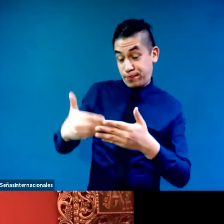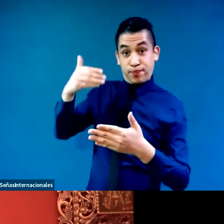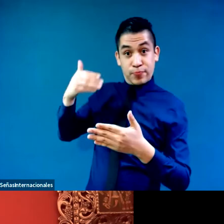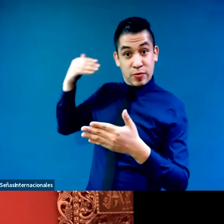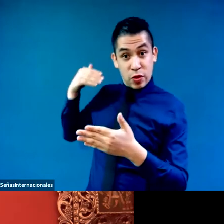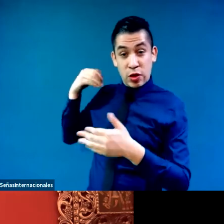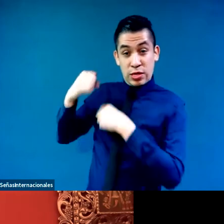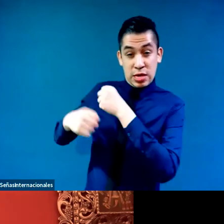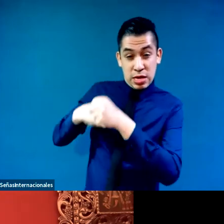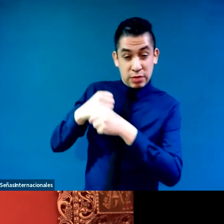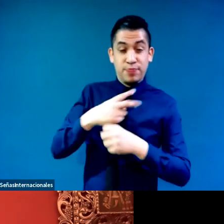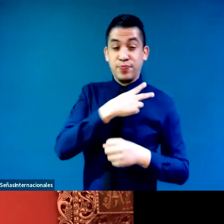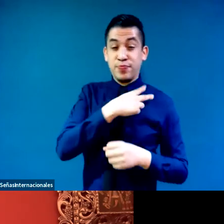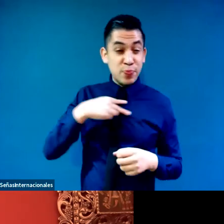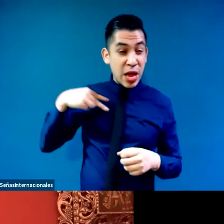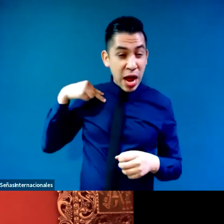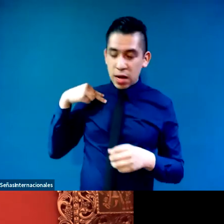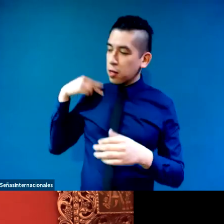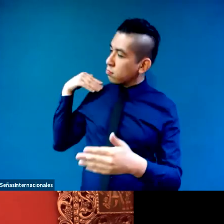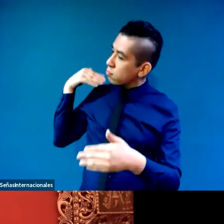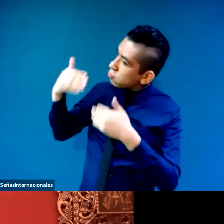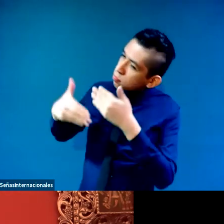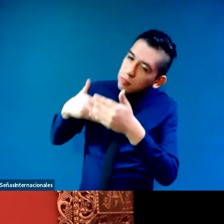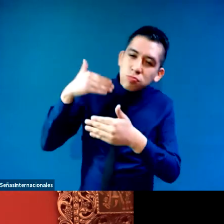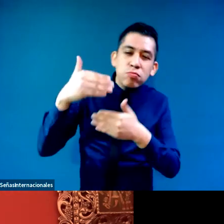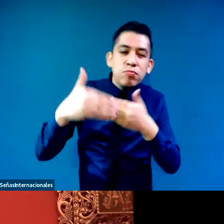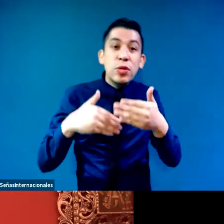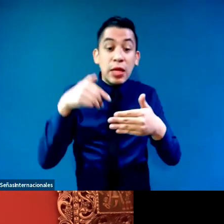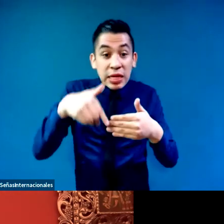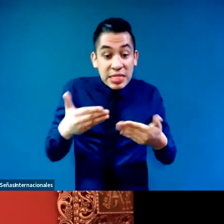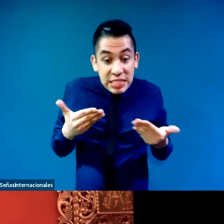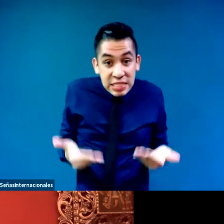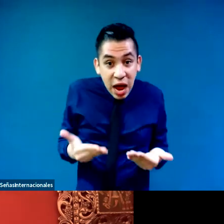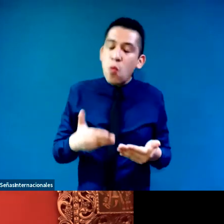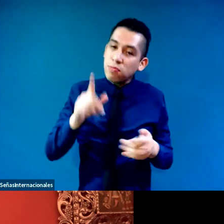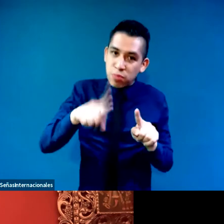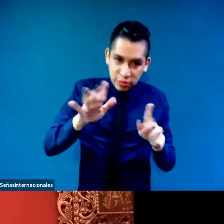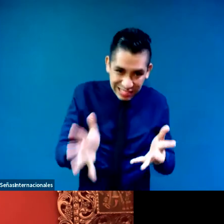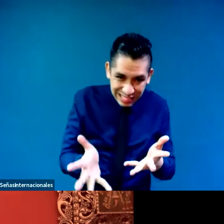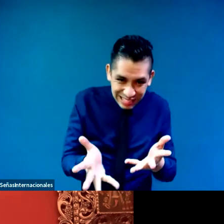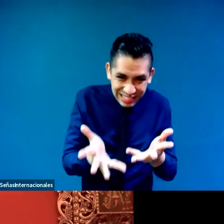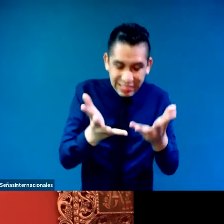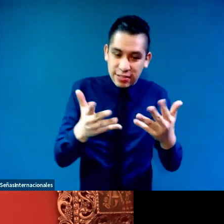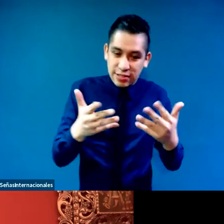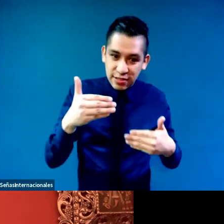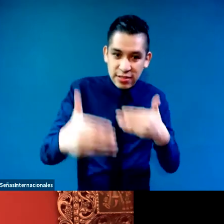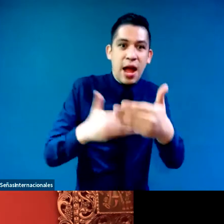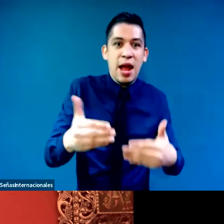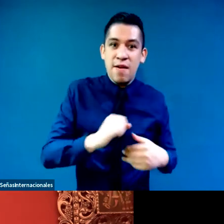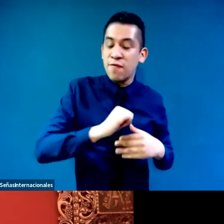the pandemic on women's lives. We have seen that this impact, which was disproportionate and continues